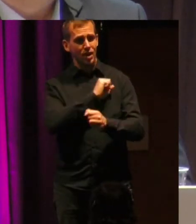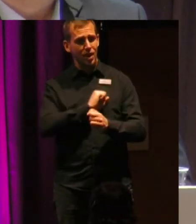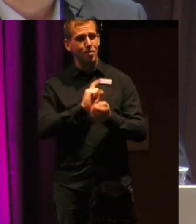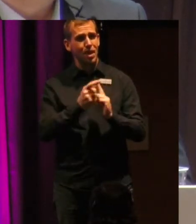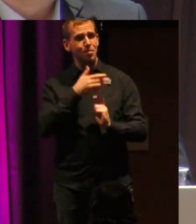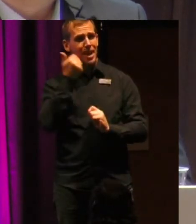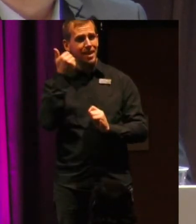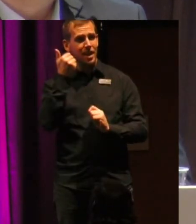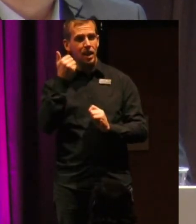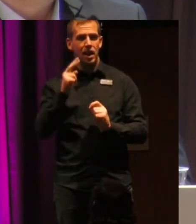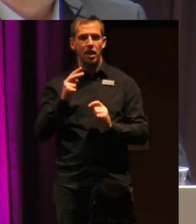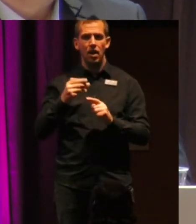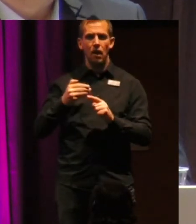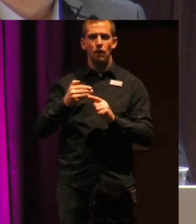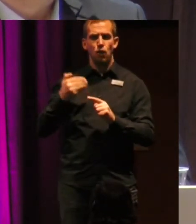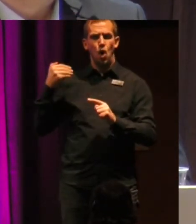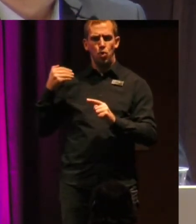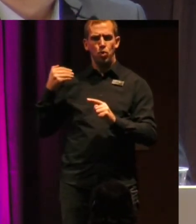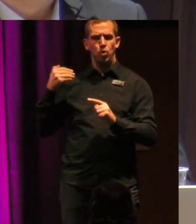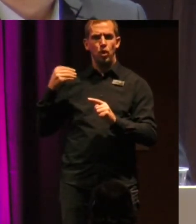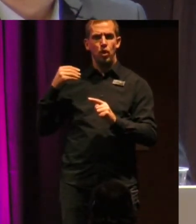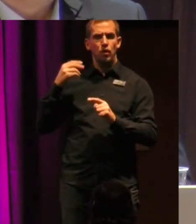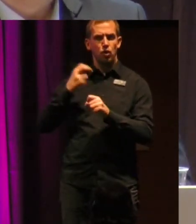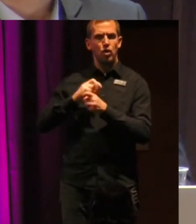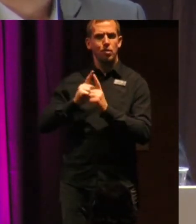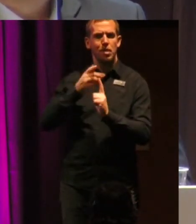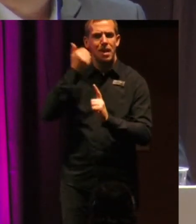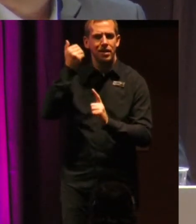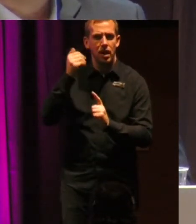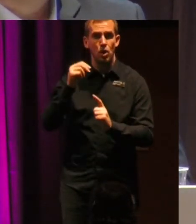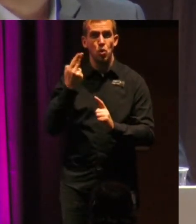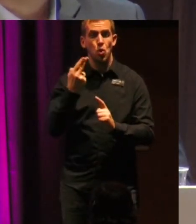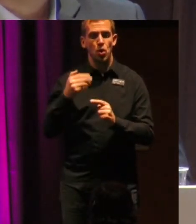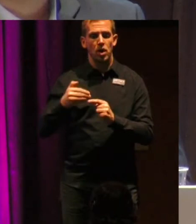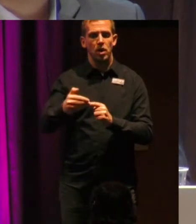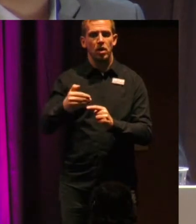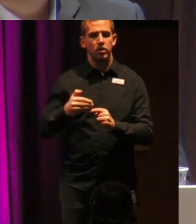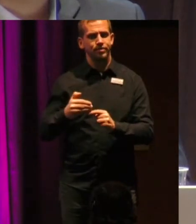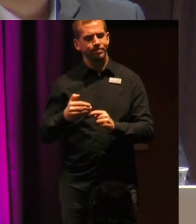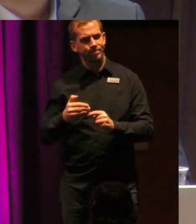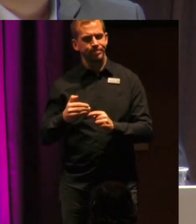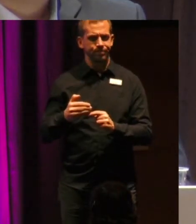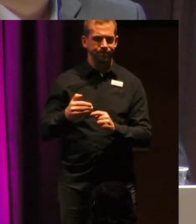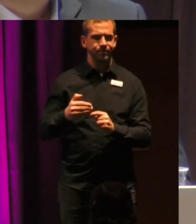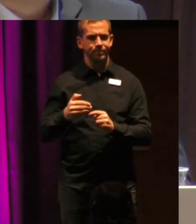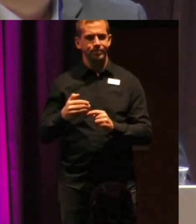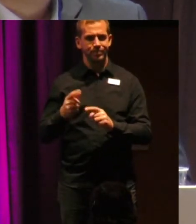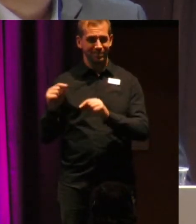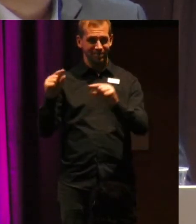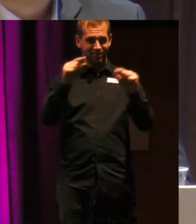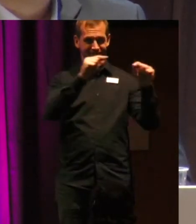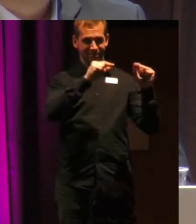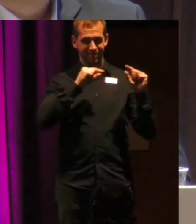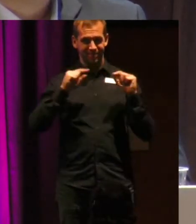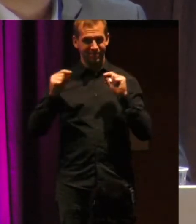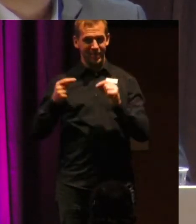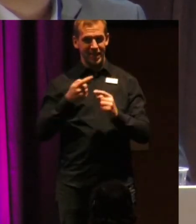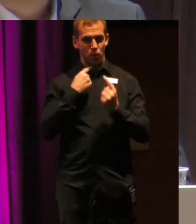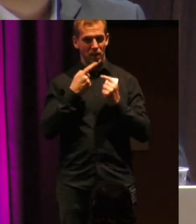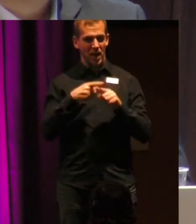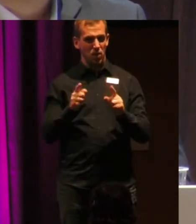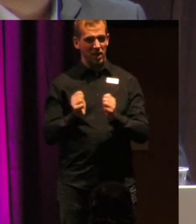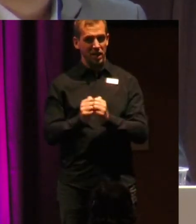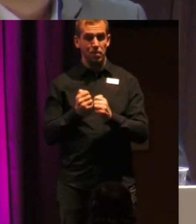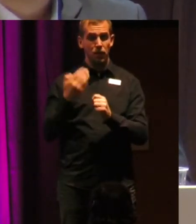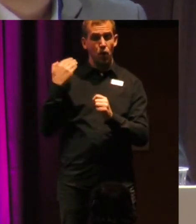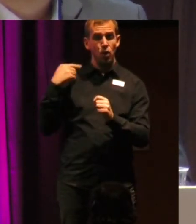did try. Now we have, as somebody said, the language has changed very much among the mainstream. So